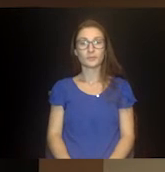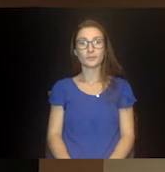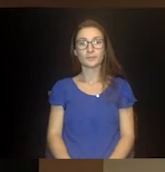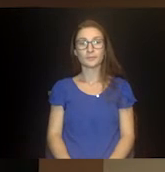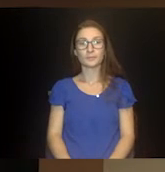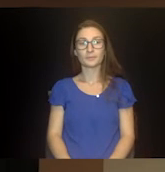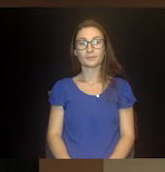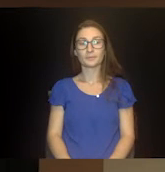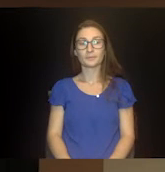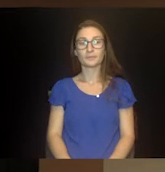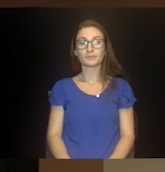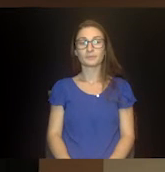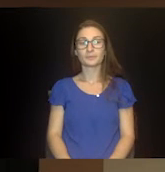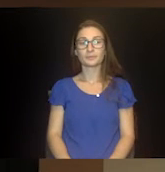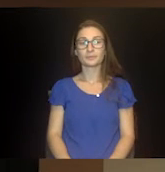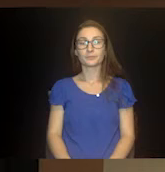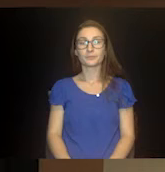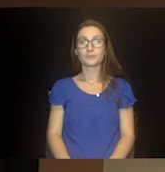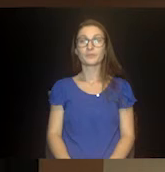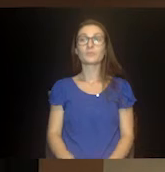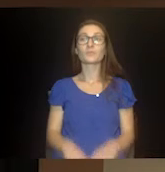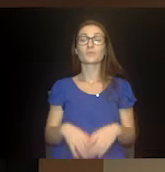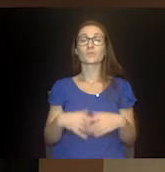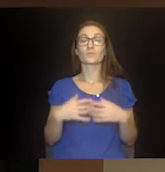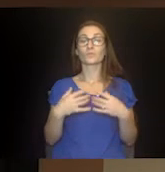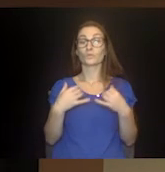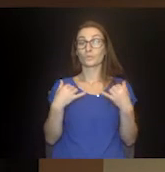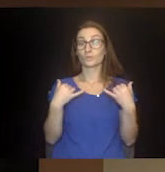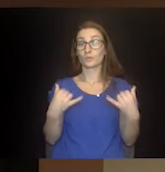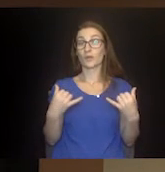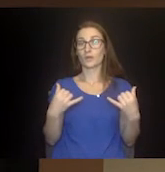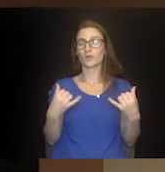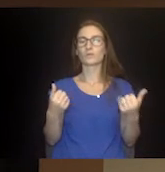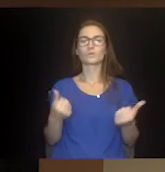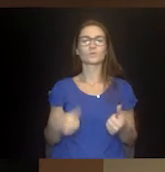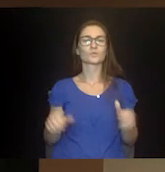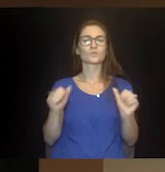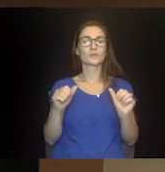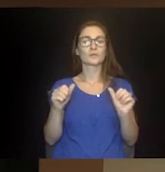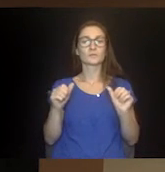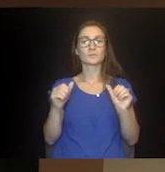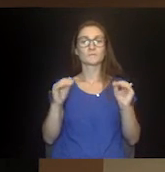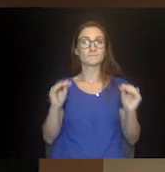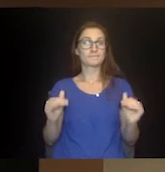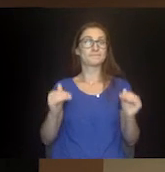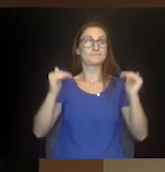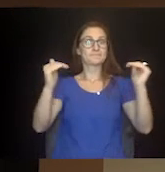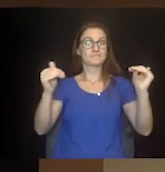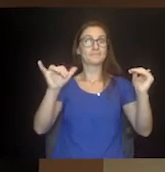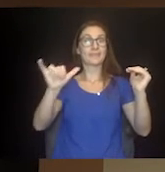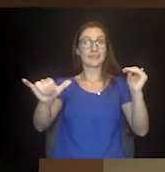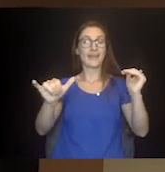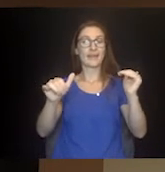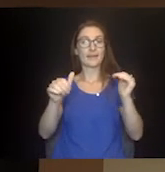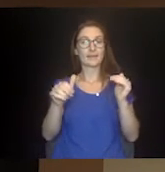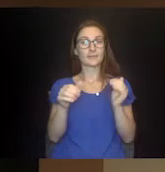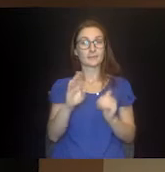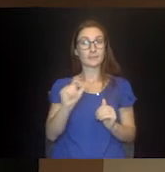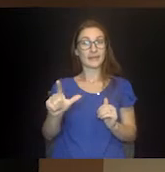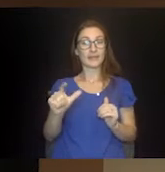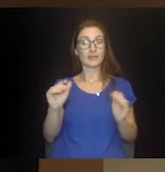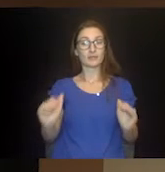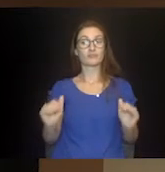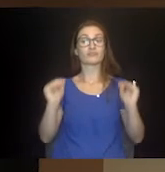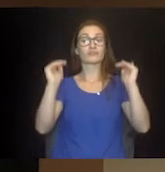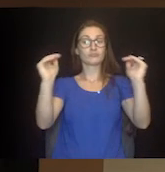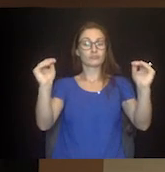So that we're trying to build, or at least try to at least build upon that type of